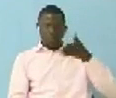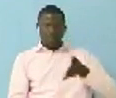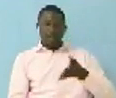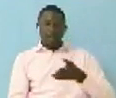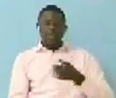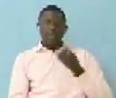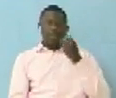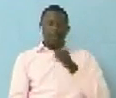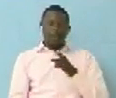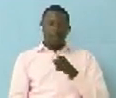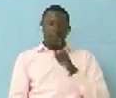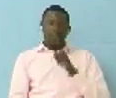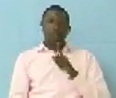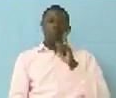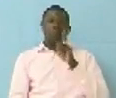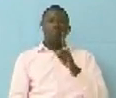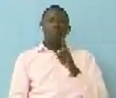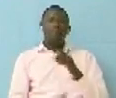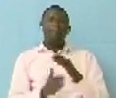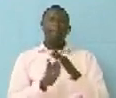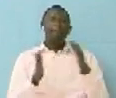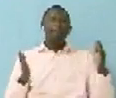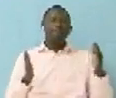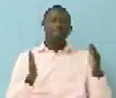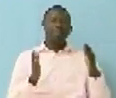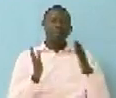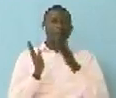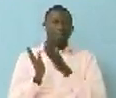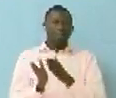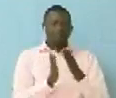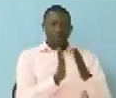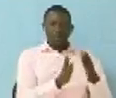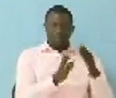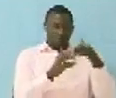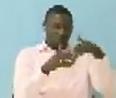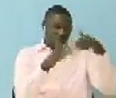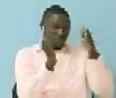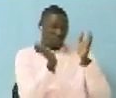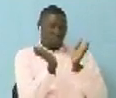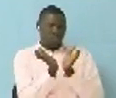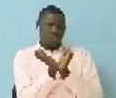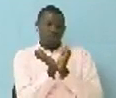is that this is one big orchestrated enterprise.